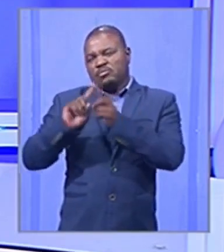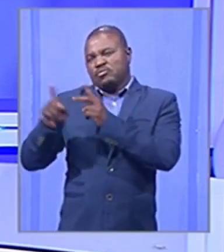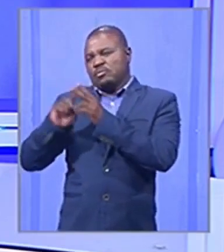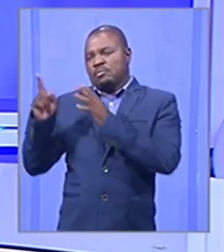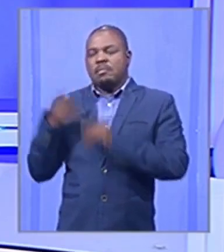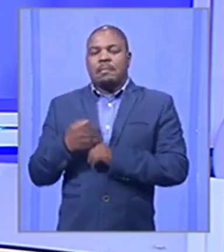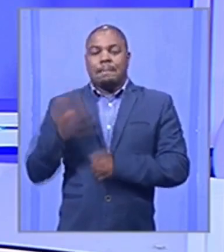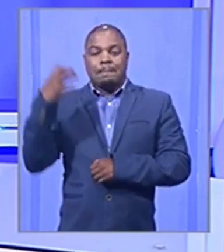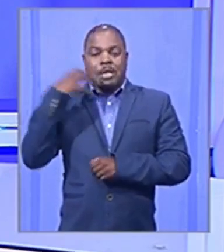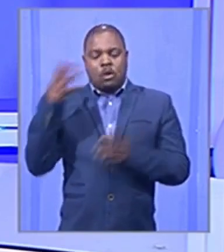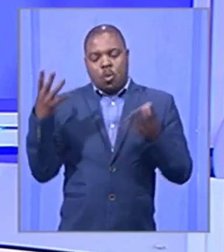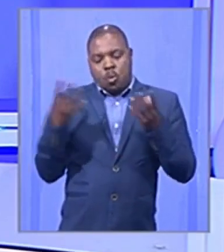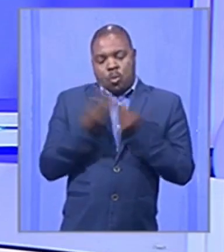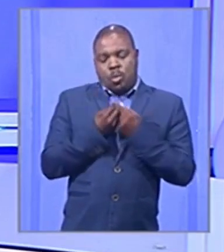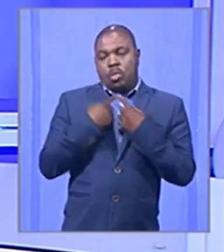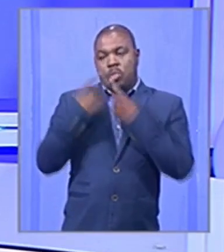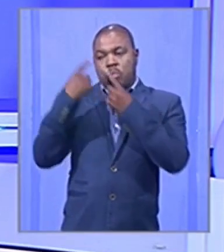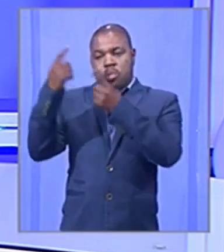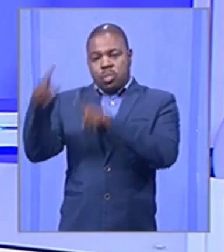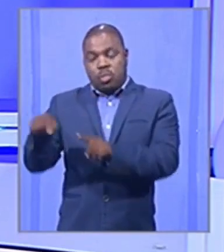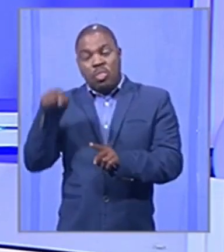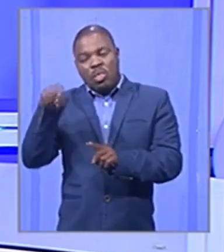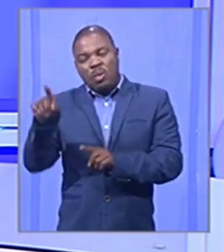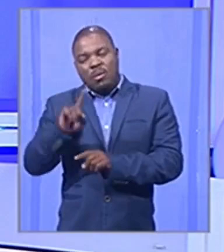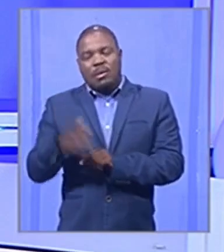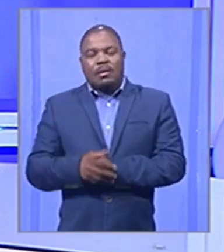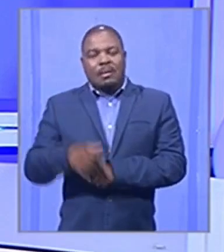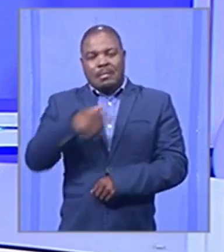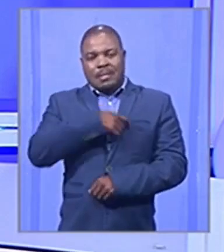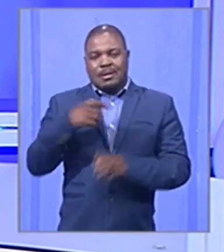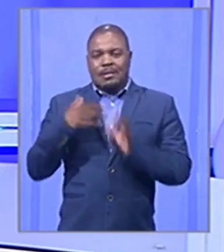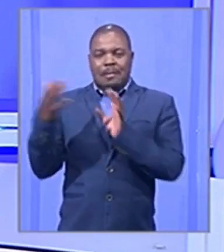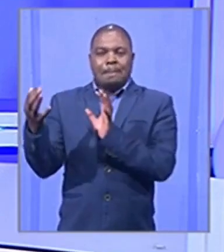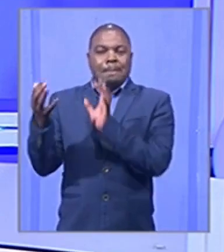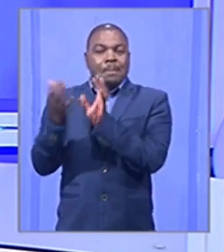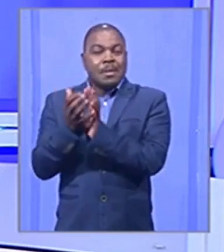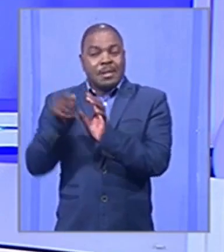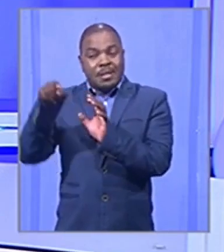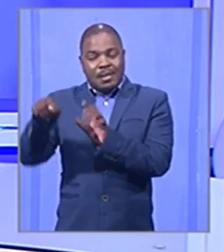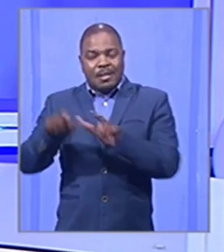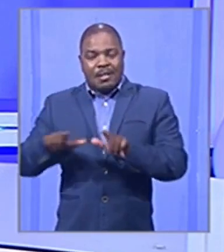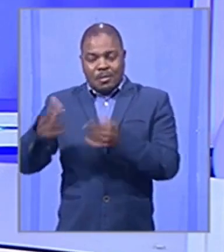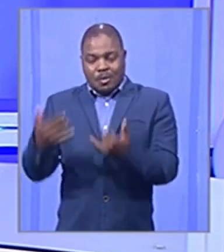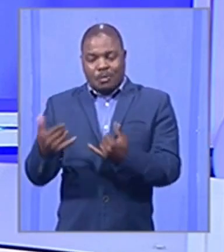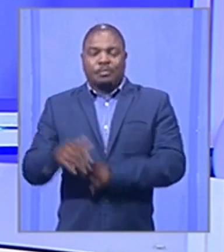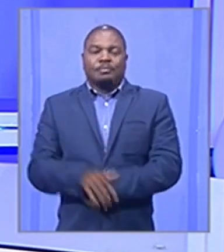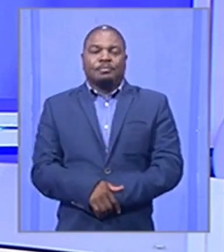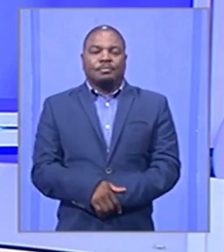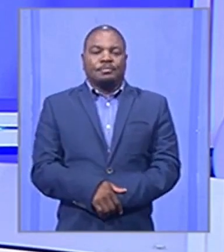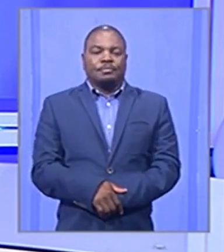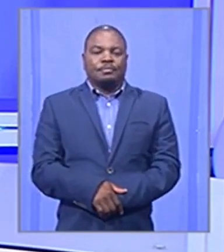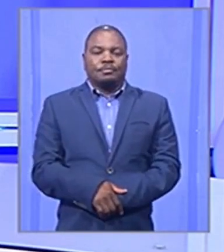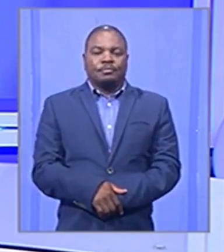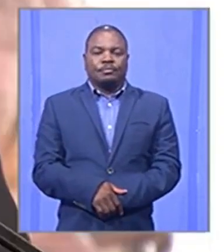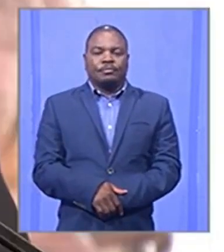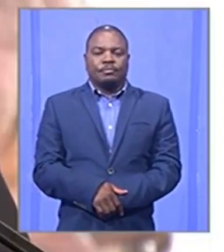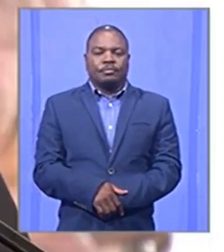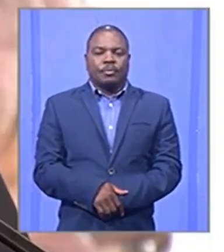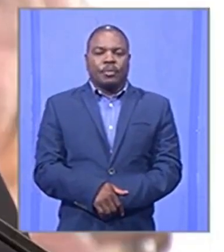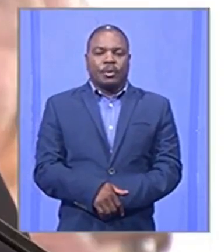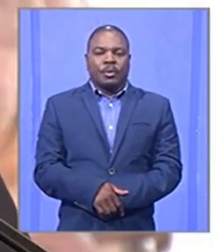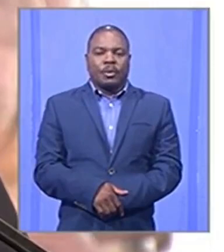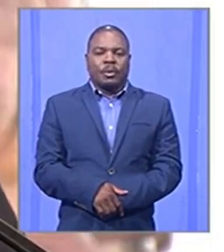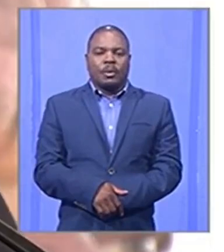tsa kabinete o na le mo letsholong la presidential imbizo kwa profenseng eo gompieno. Got